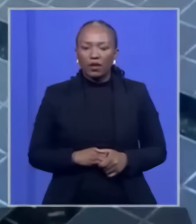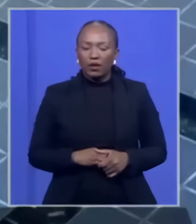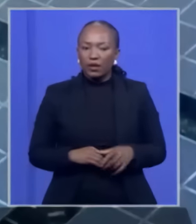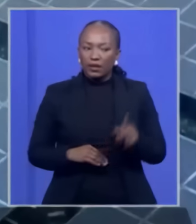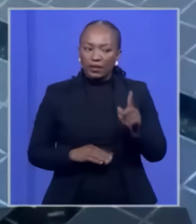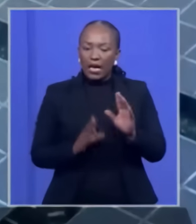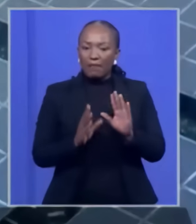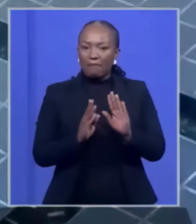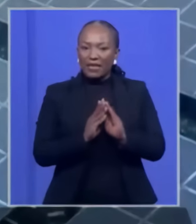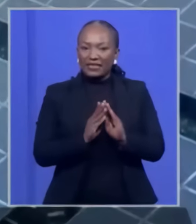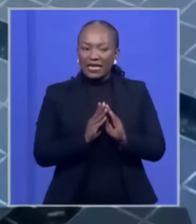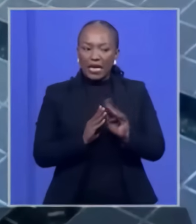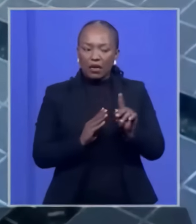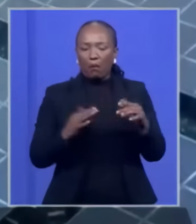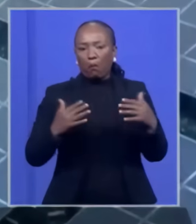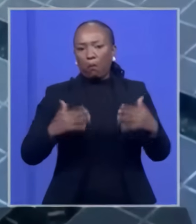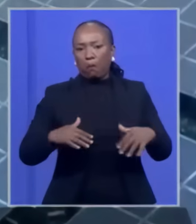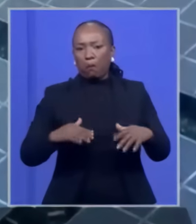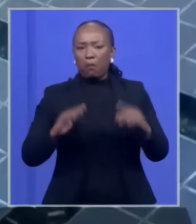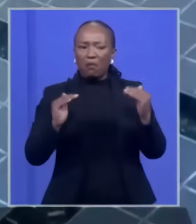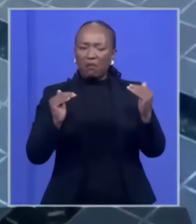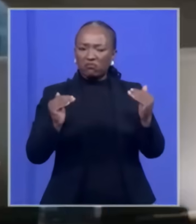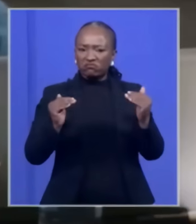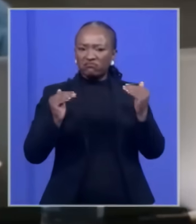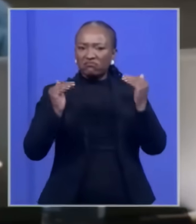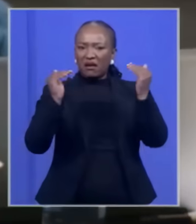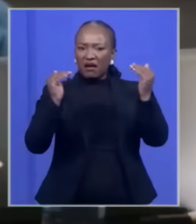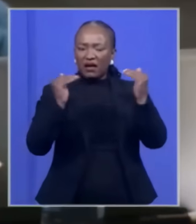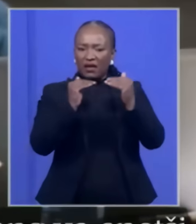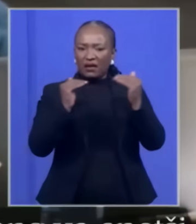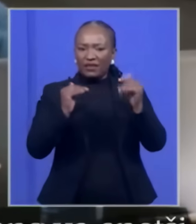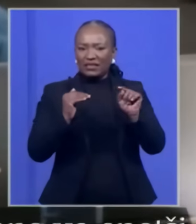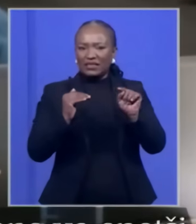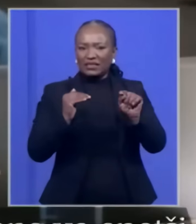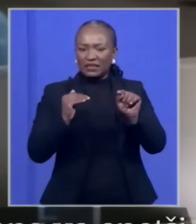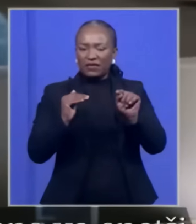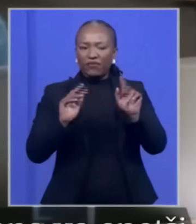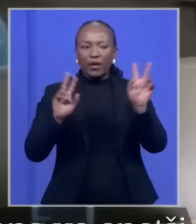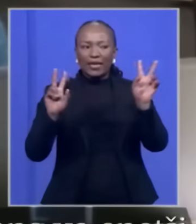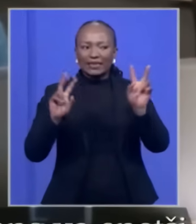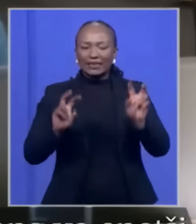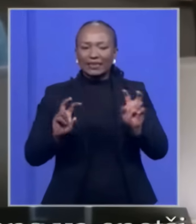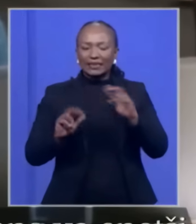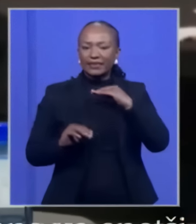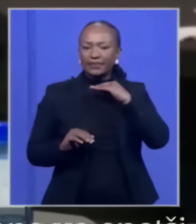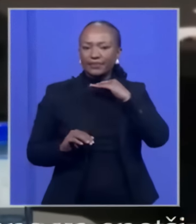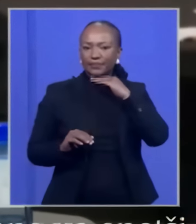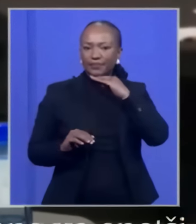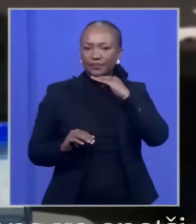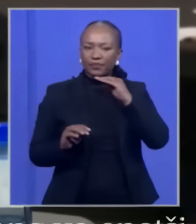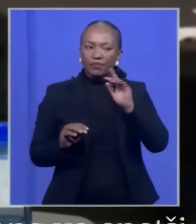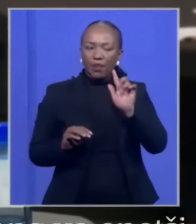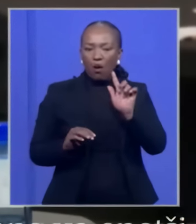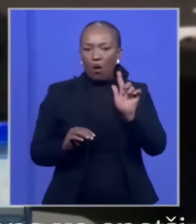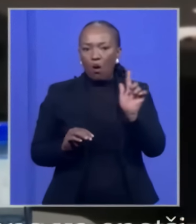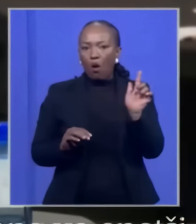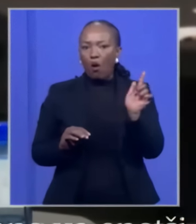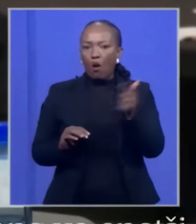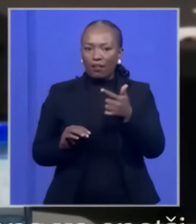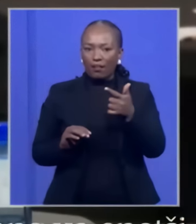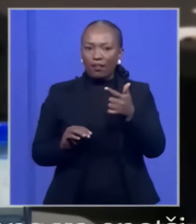go atlhatlha tlhokego ya gore go nne le motlakase o lekaneng ebile o fitlhelelwe ke botlhe go